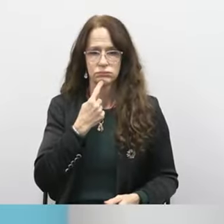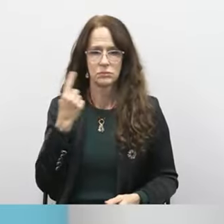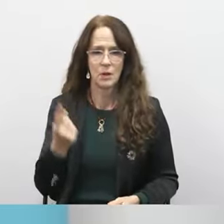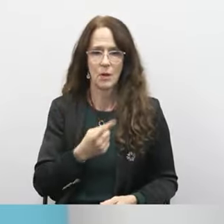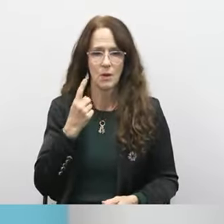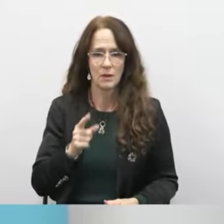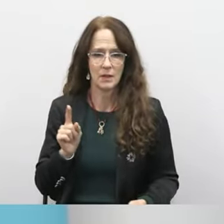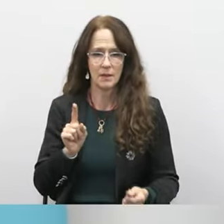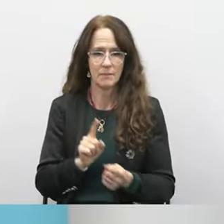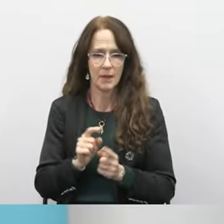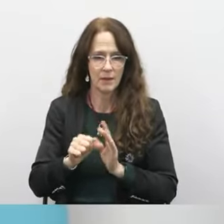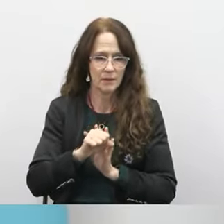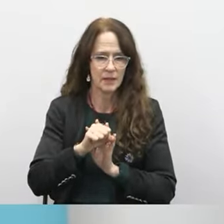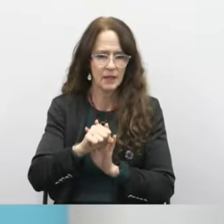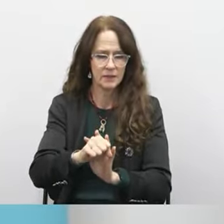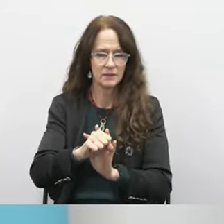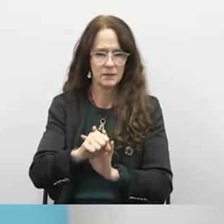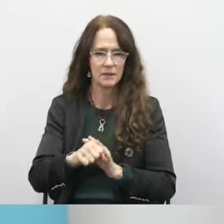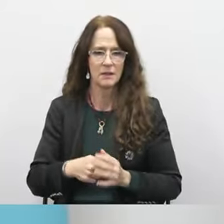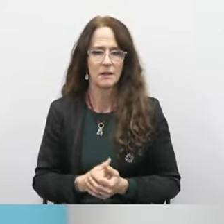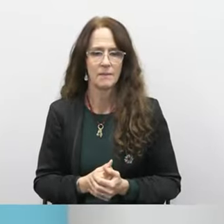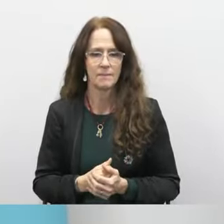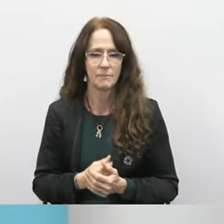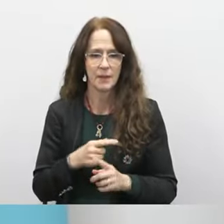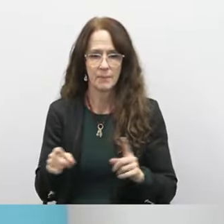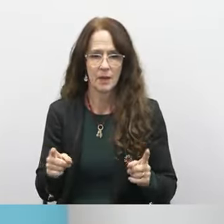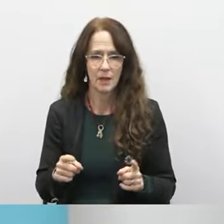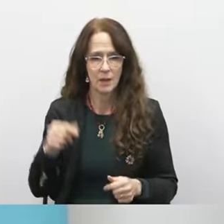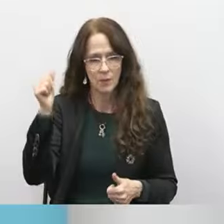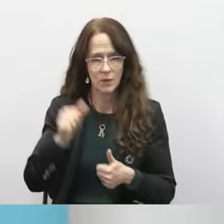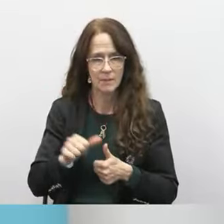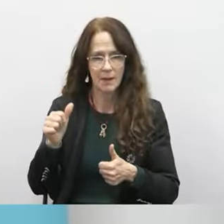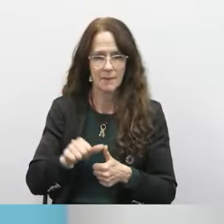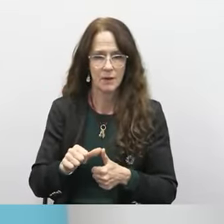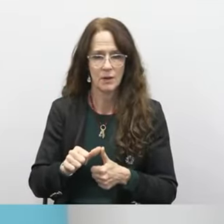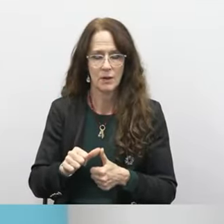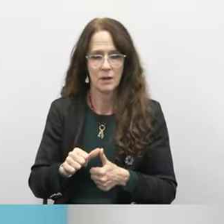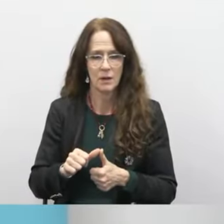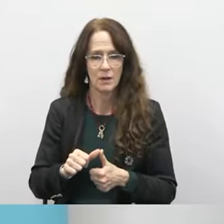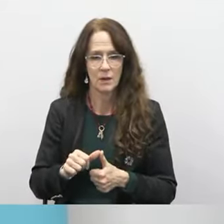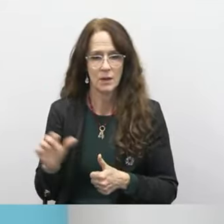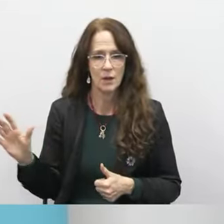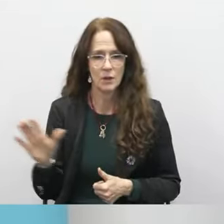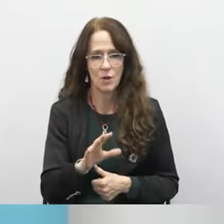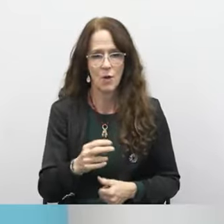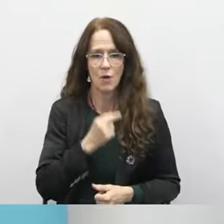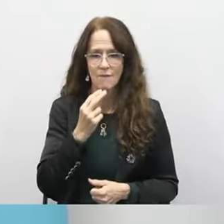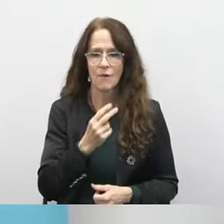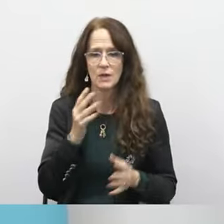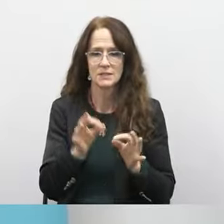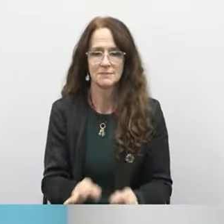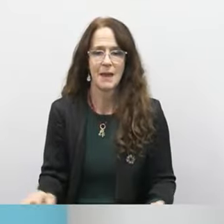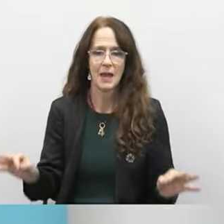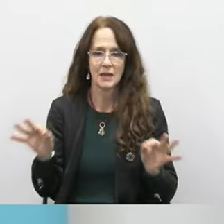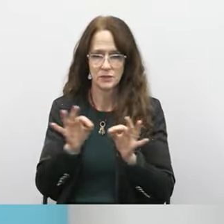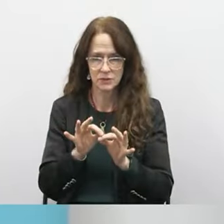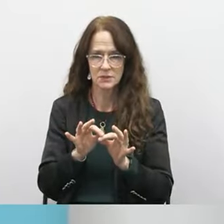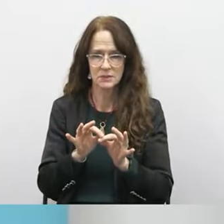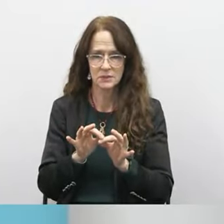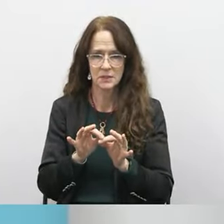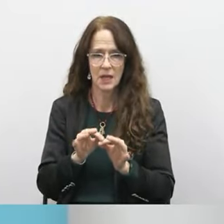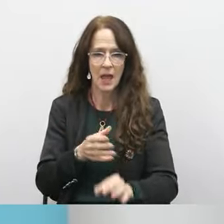met with resistance. But I want you to remember this. Your voice matters, and it has